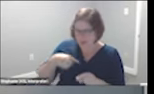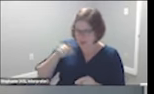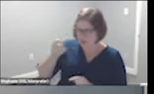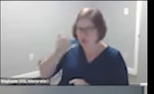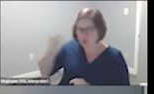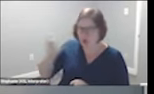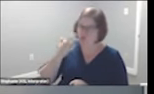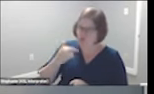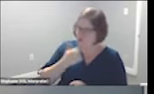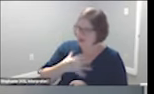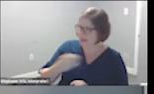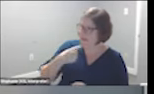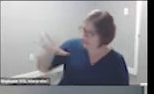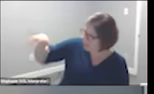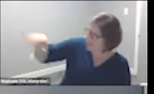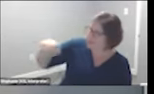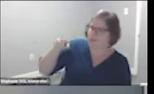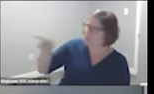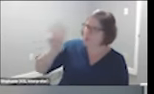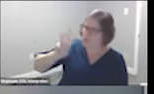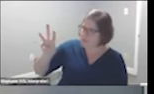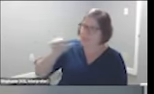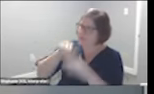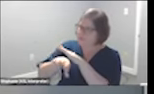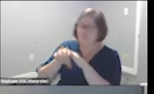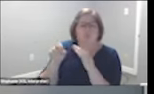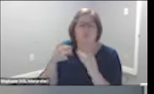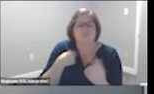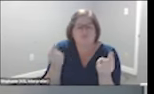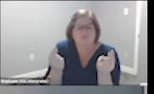and say, hey, your website is not accessible? I mean, what?